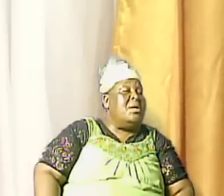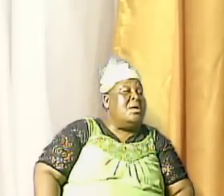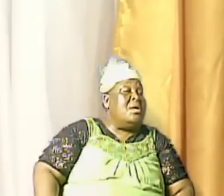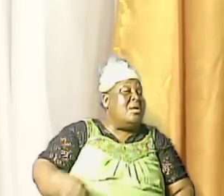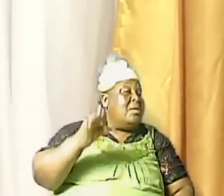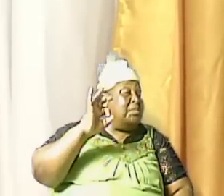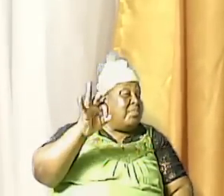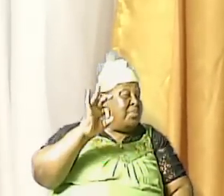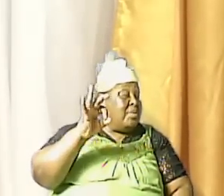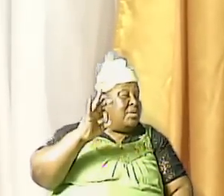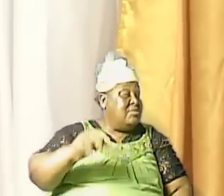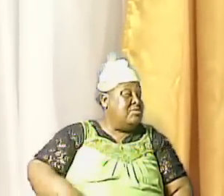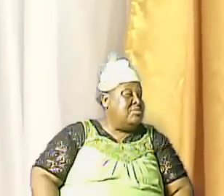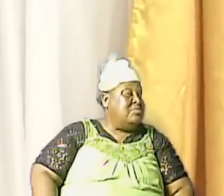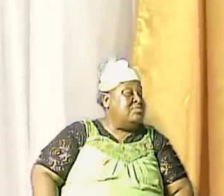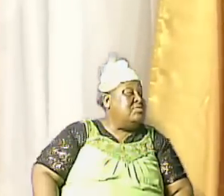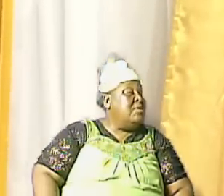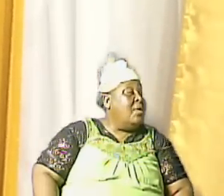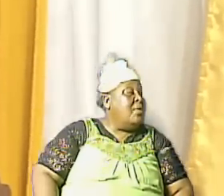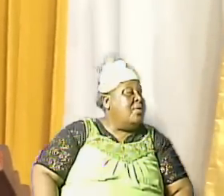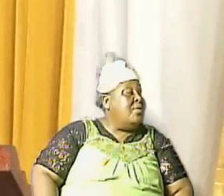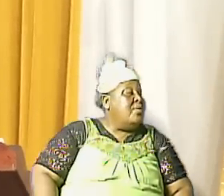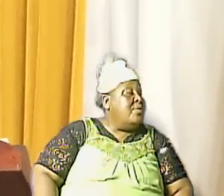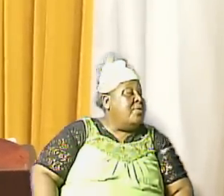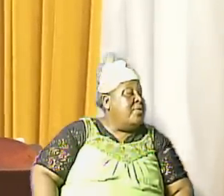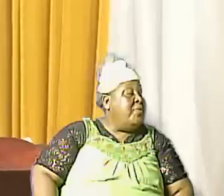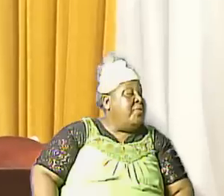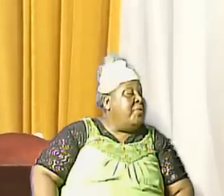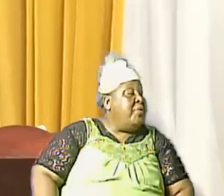be able to preach my notes.